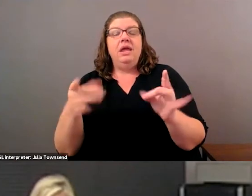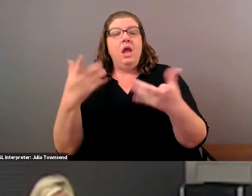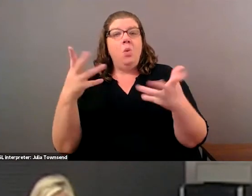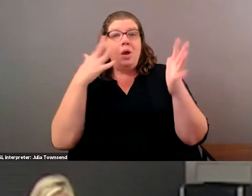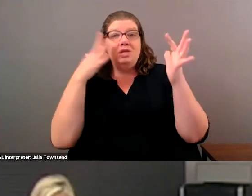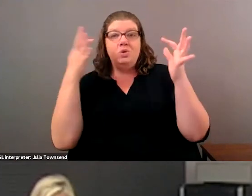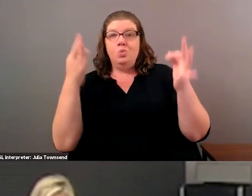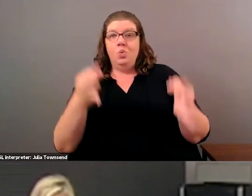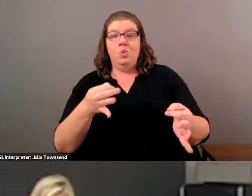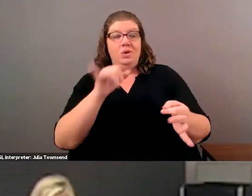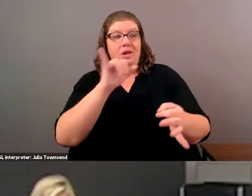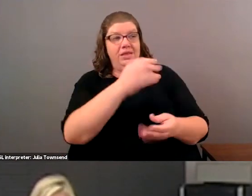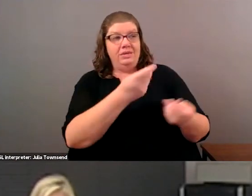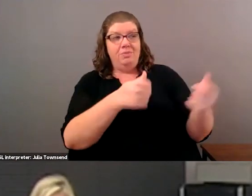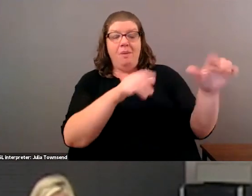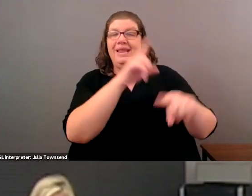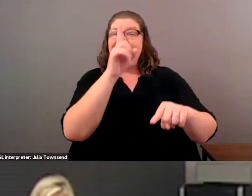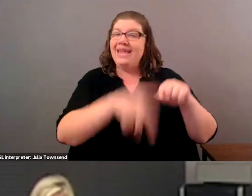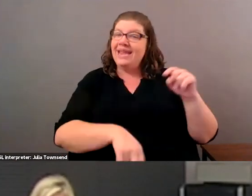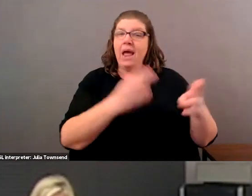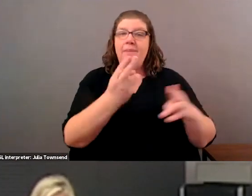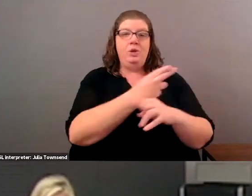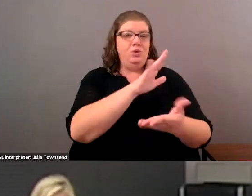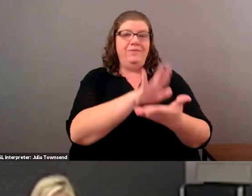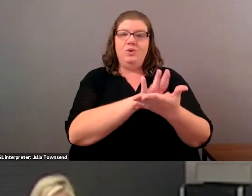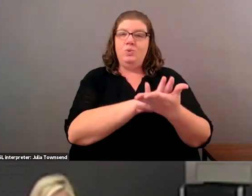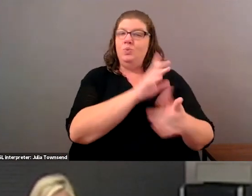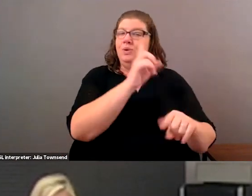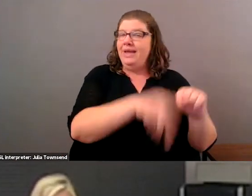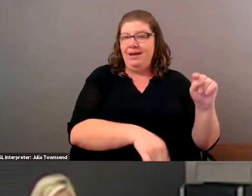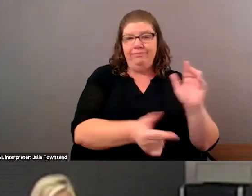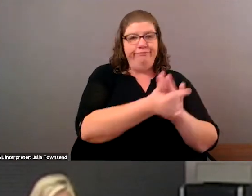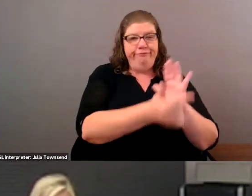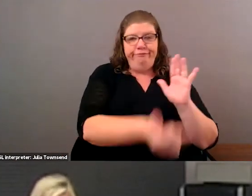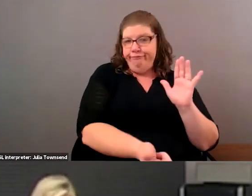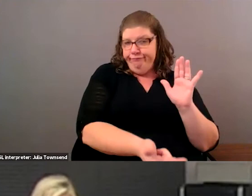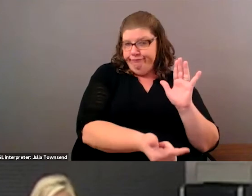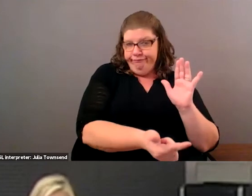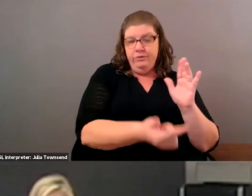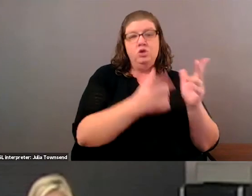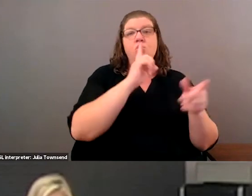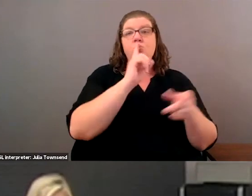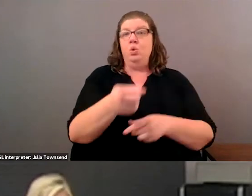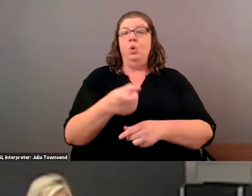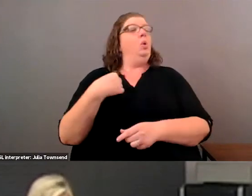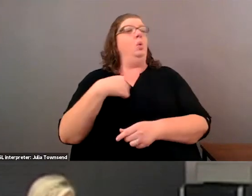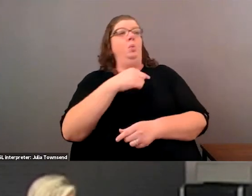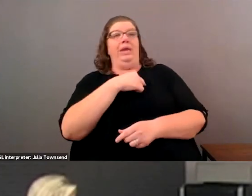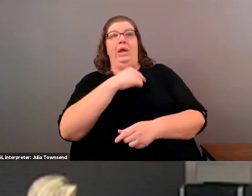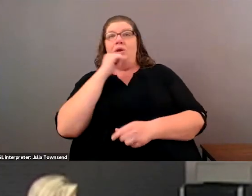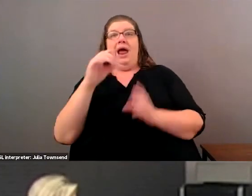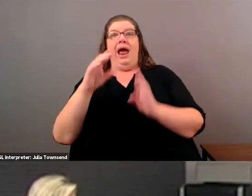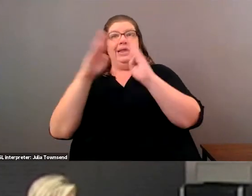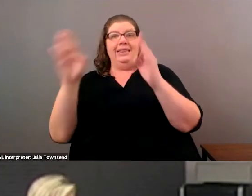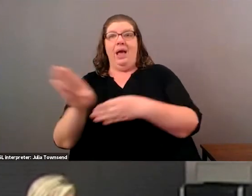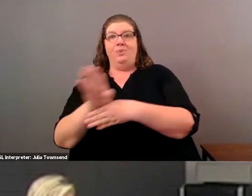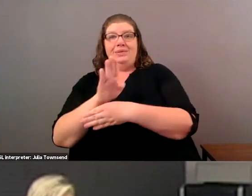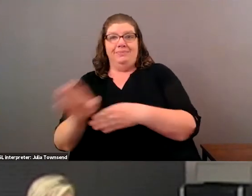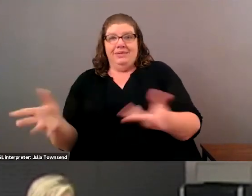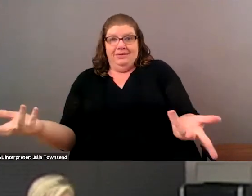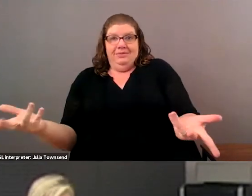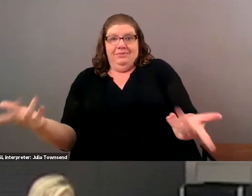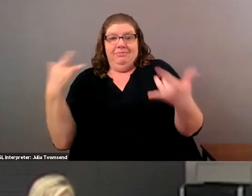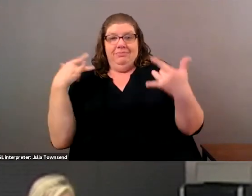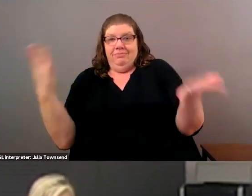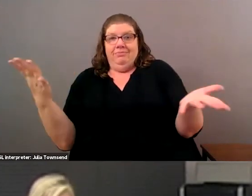that this cannot be used for a school. So it is true, we are not in the housing business, so therefore we depend